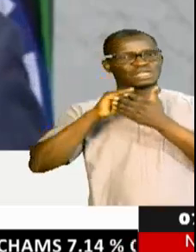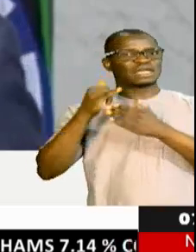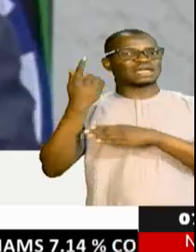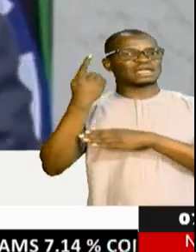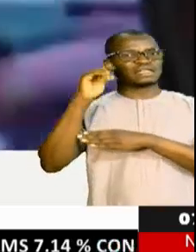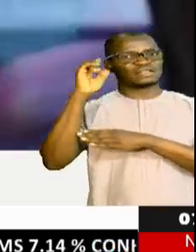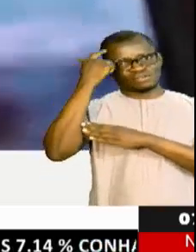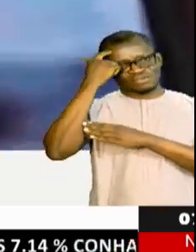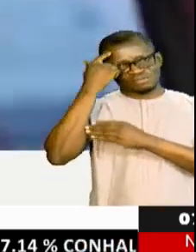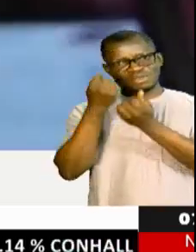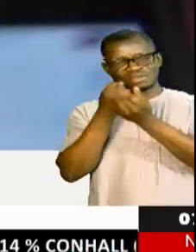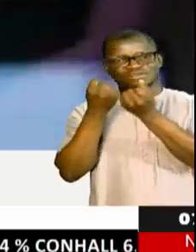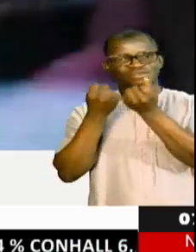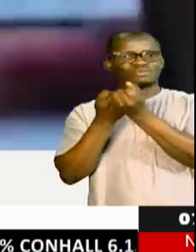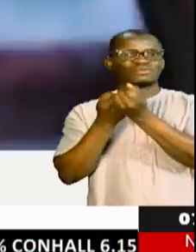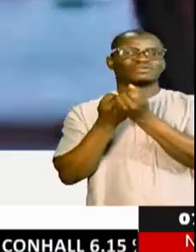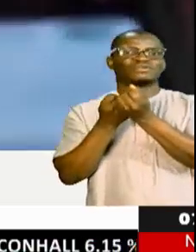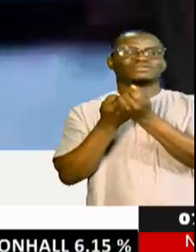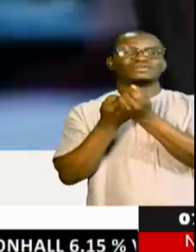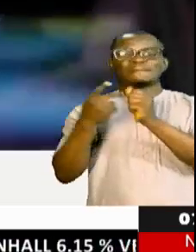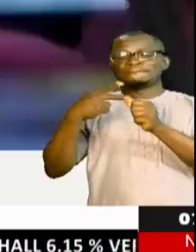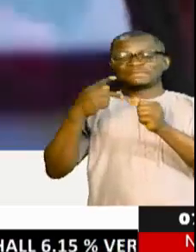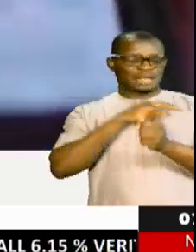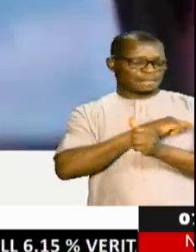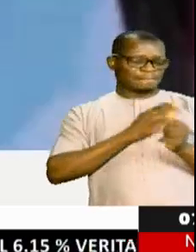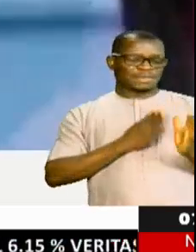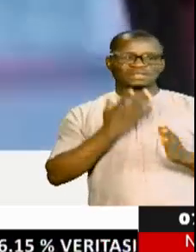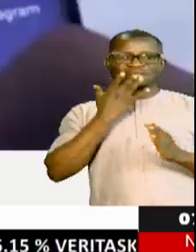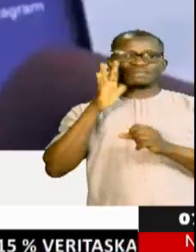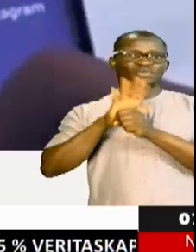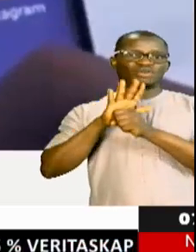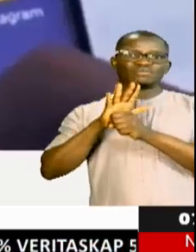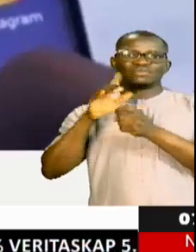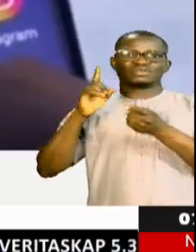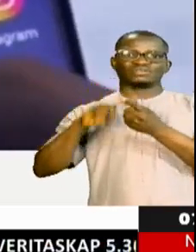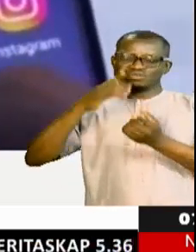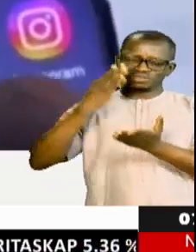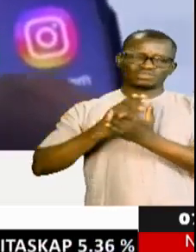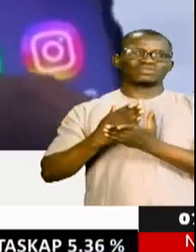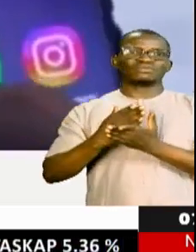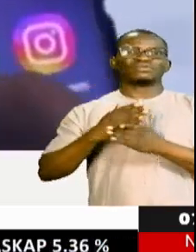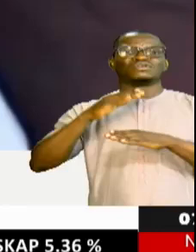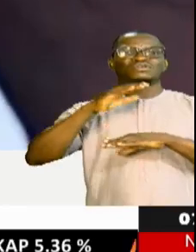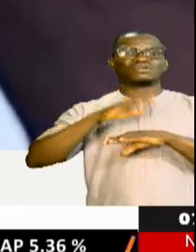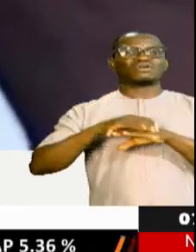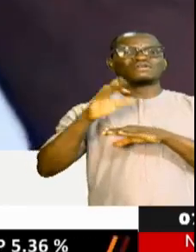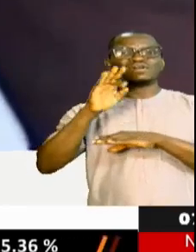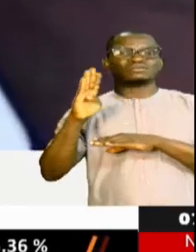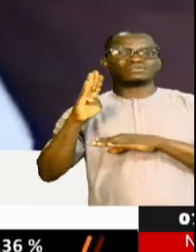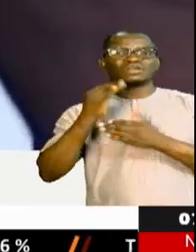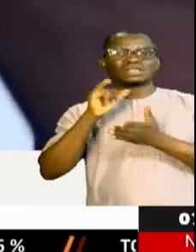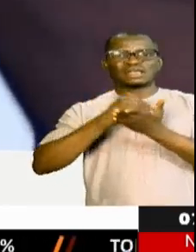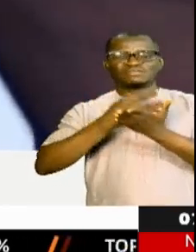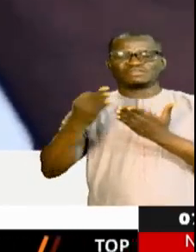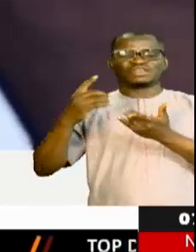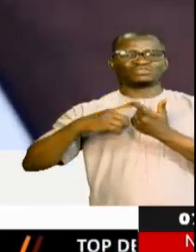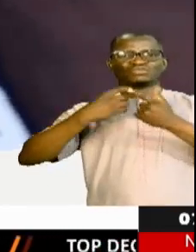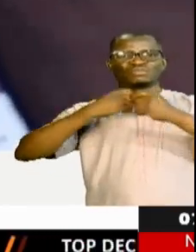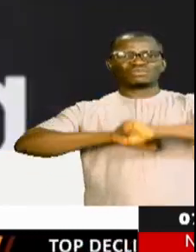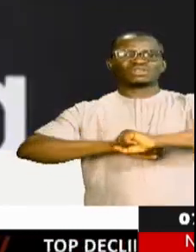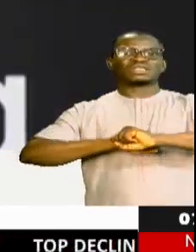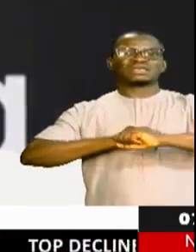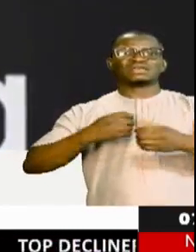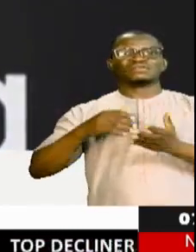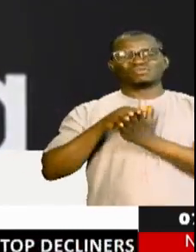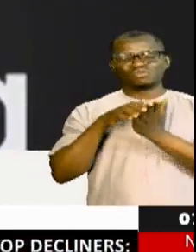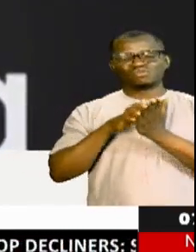back. The Prime Minister vows to crack down on tech giants failing to protect vulnerable users.